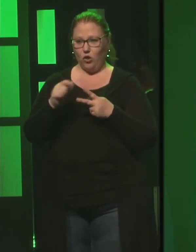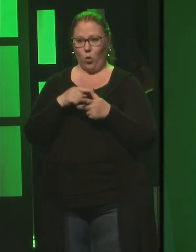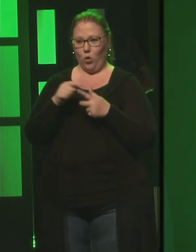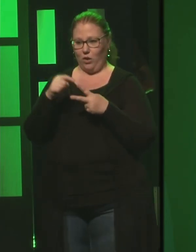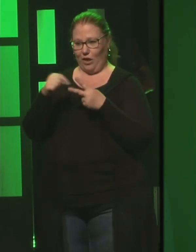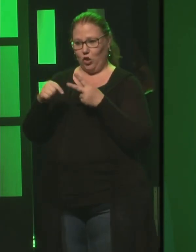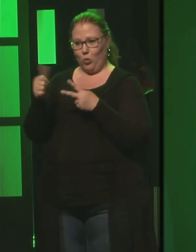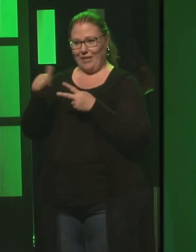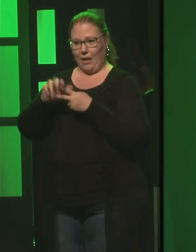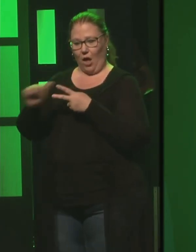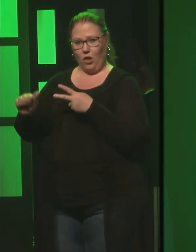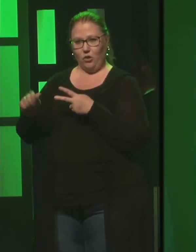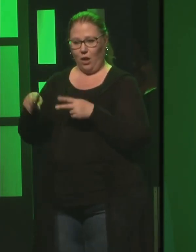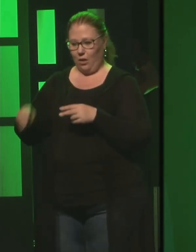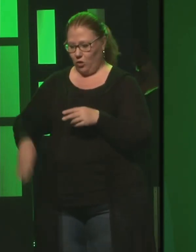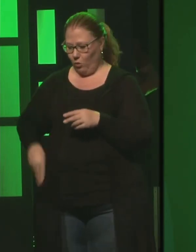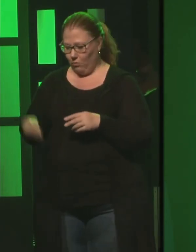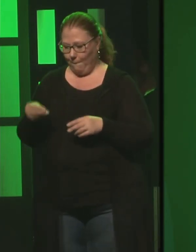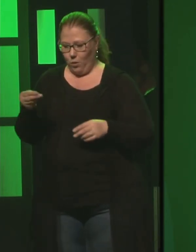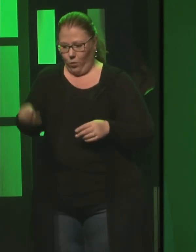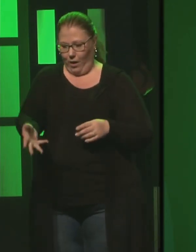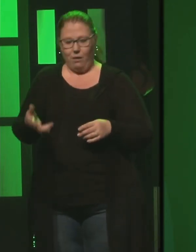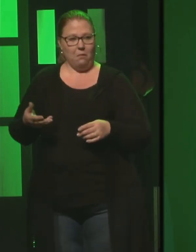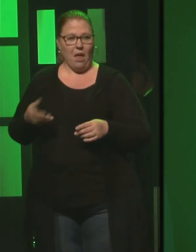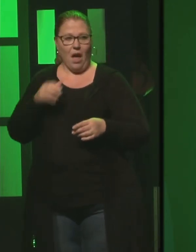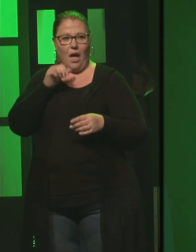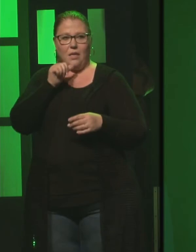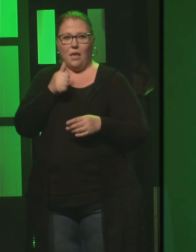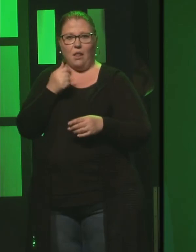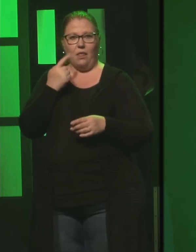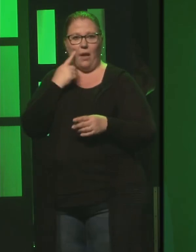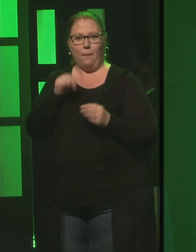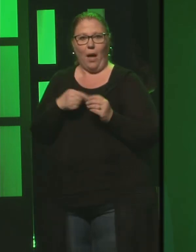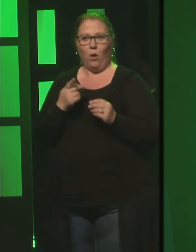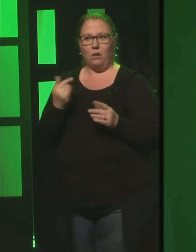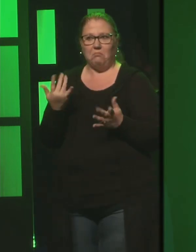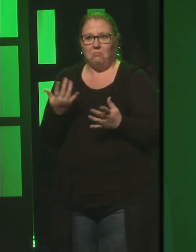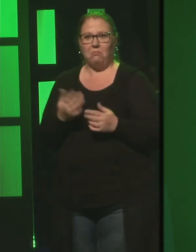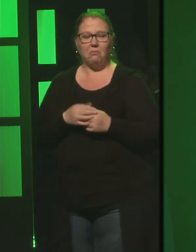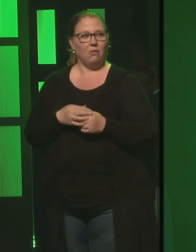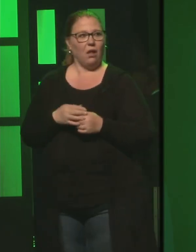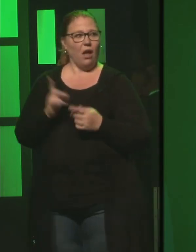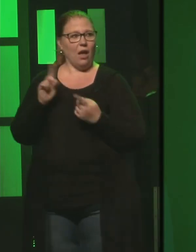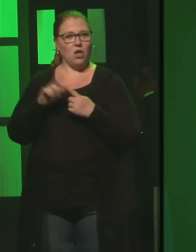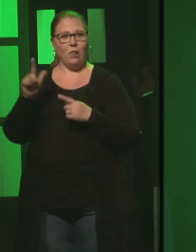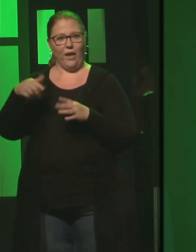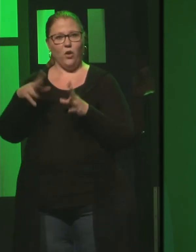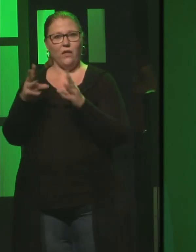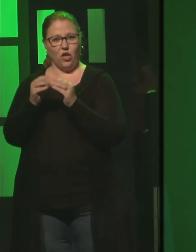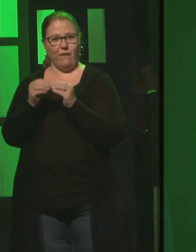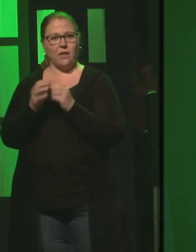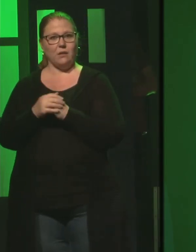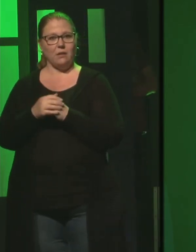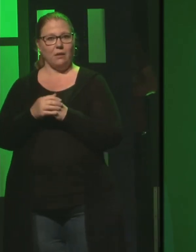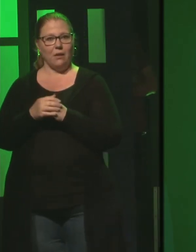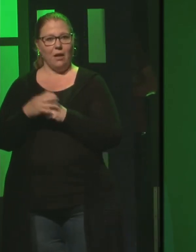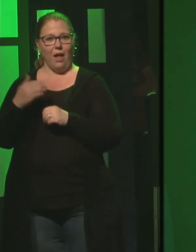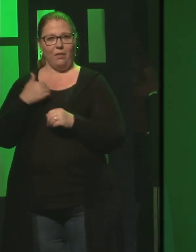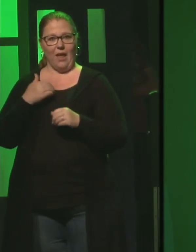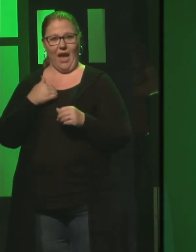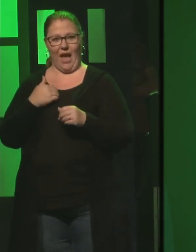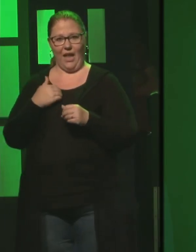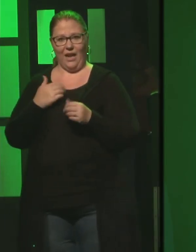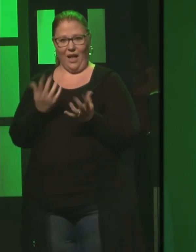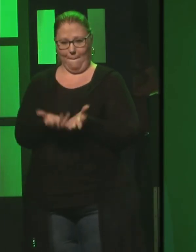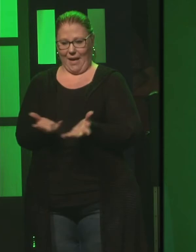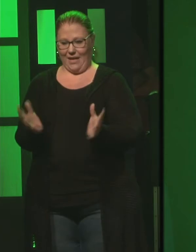put one on the plate as it came by. Didn't think much about it at the time, until a bit later in the service, they passed these straw